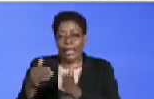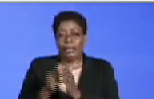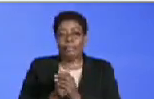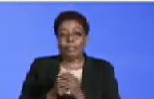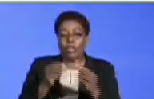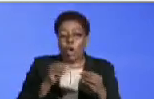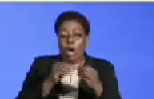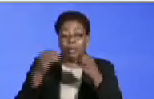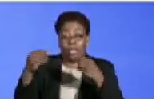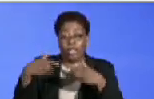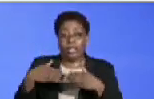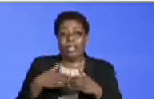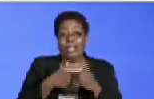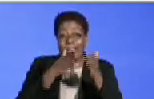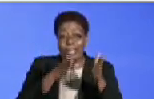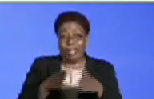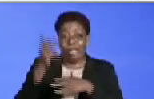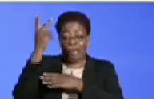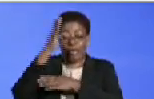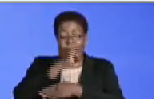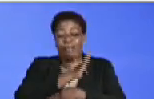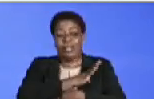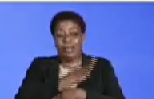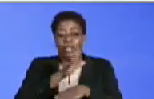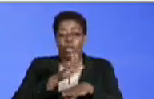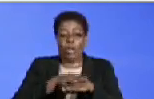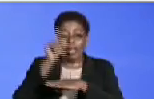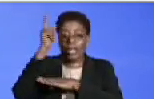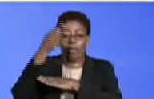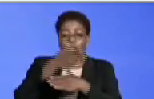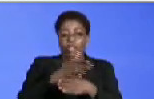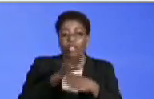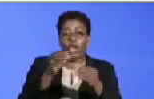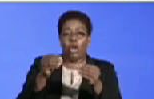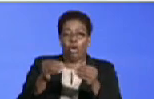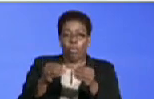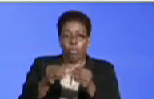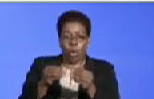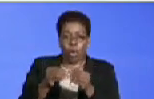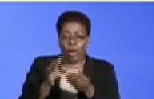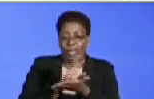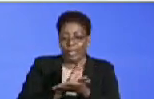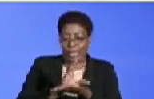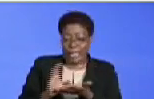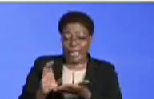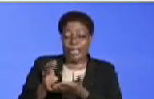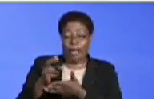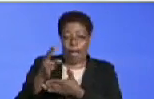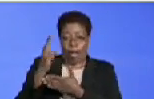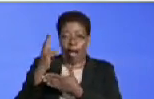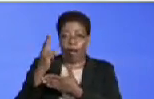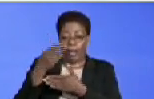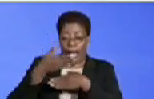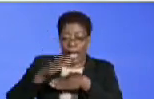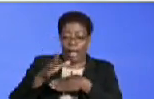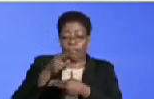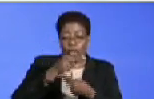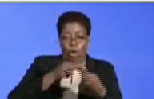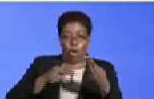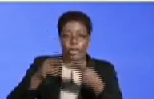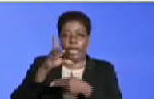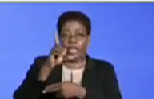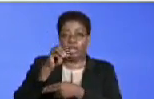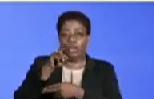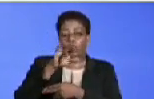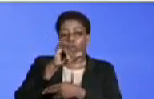Opposition leader Philip Brave Davis calling on the government to shed more light on its cleanup efforts following Hurricane Dorian, as a lot of debris